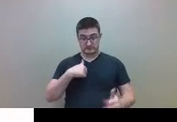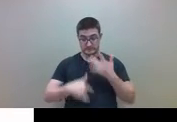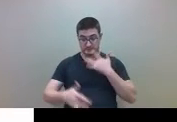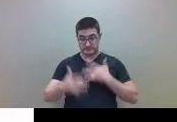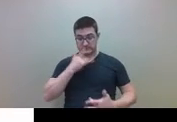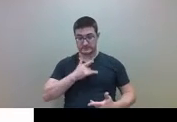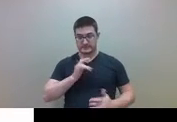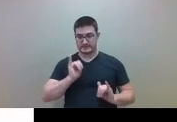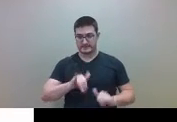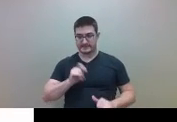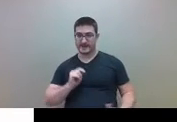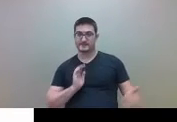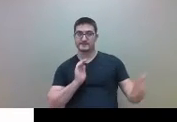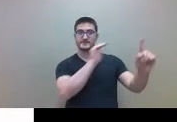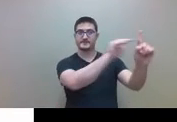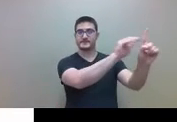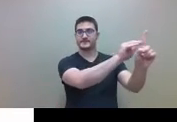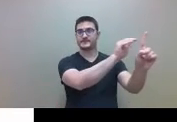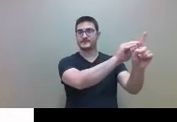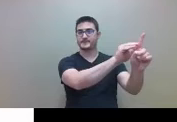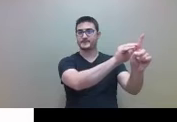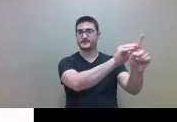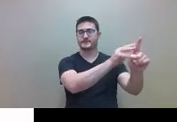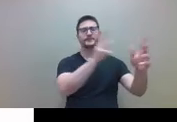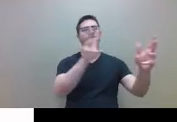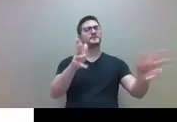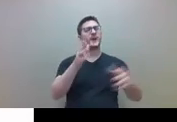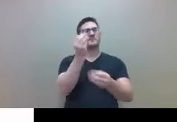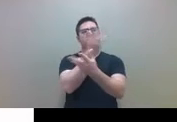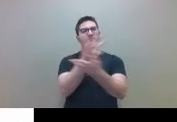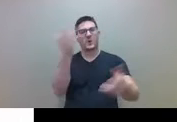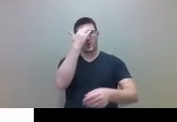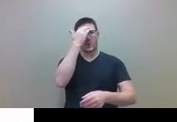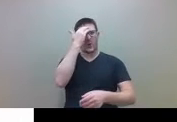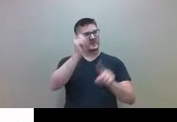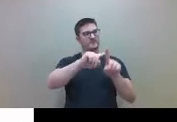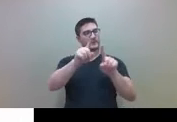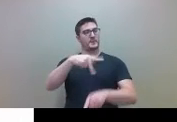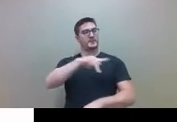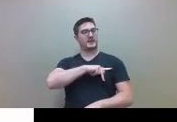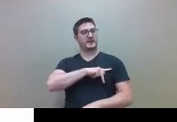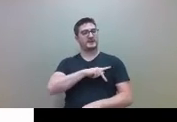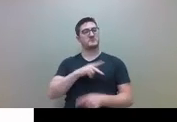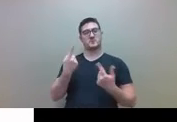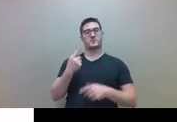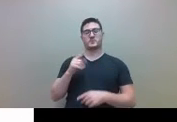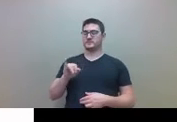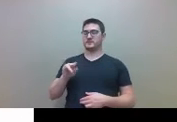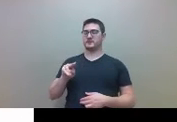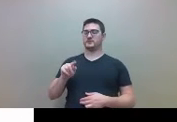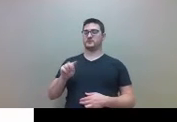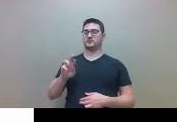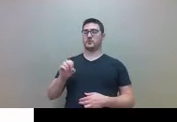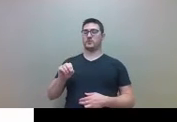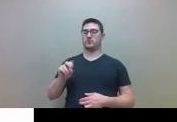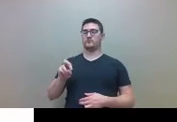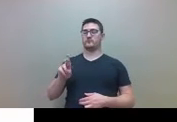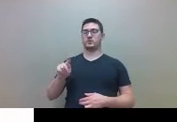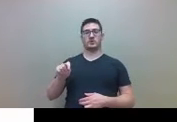well, I'm an introvert and we're very private people. I don't want anybody in my home, because it can become a revolving door